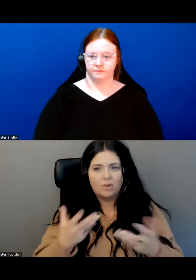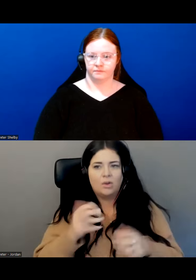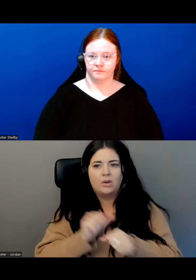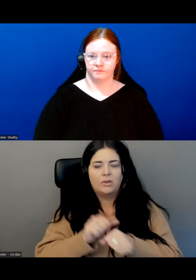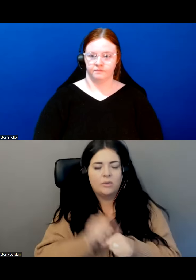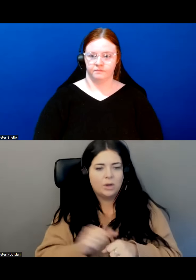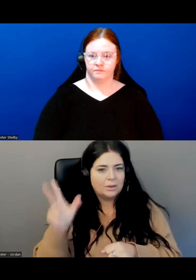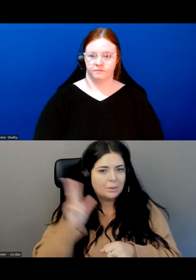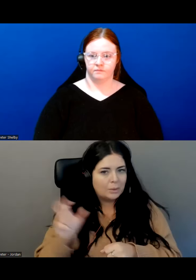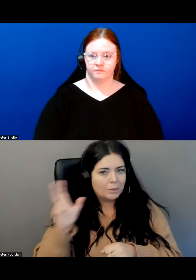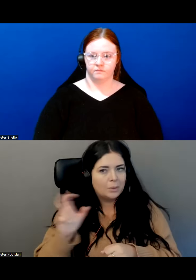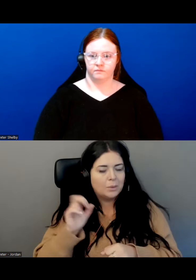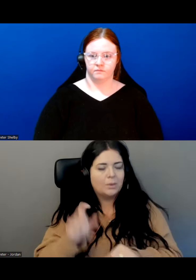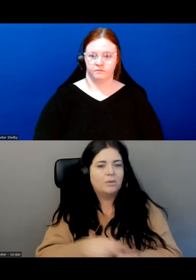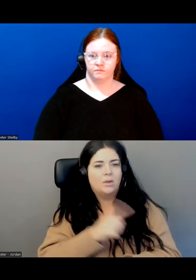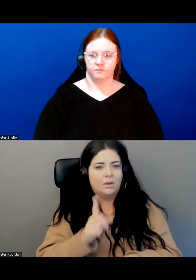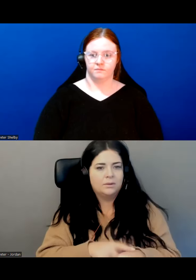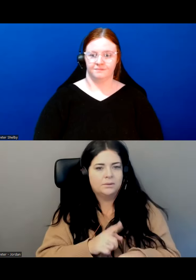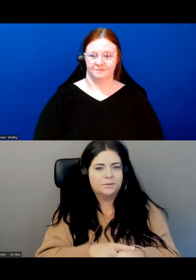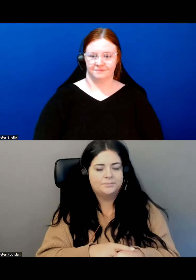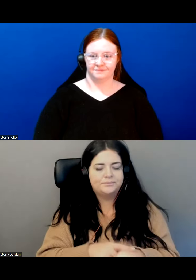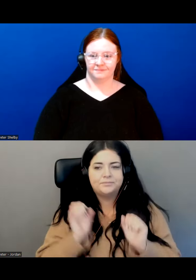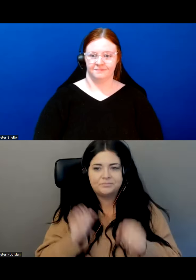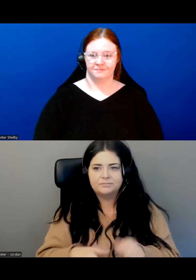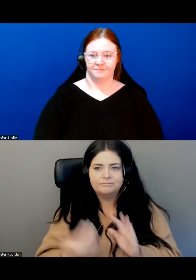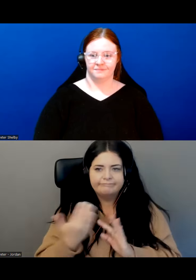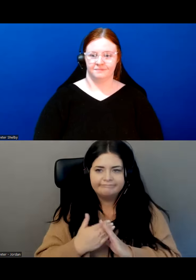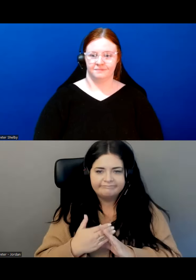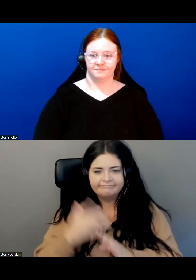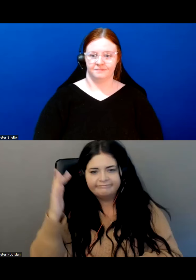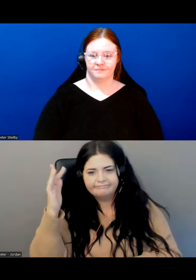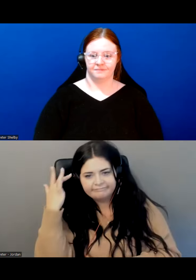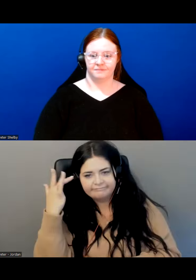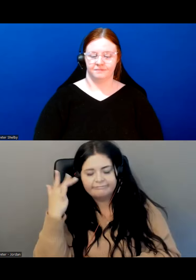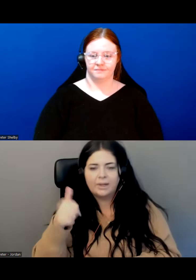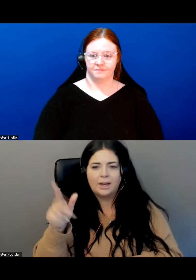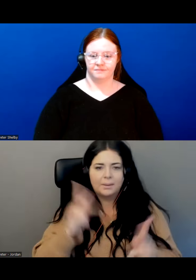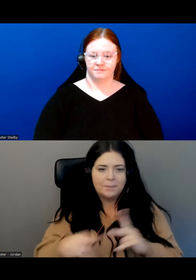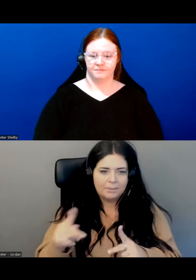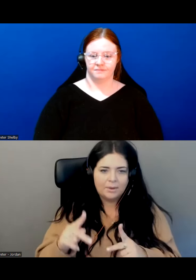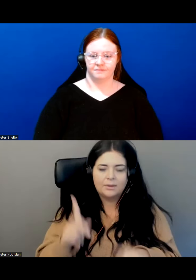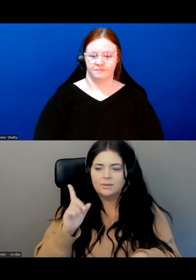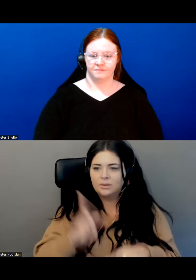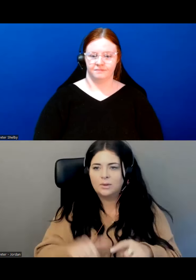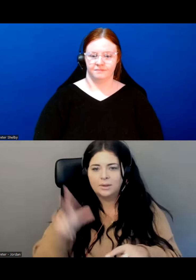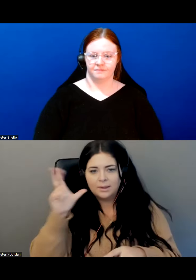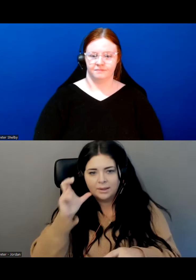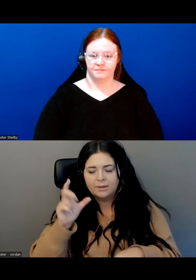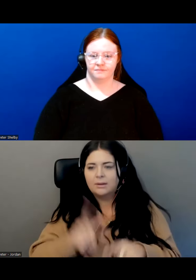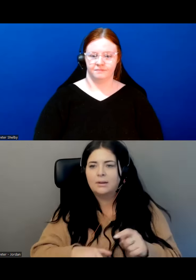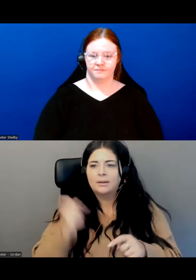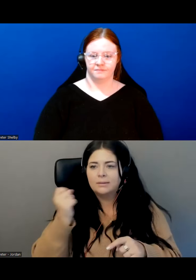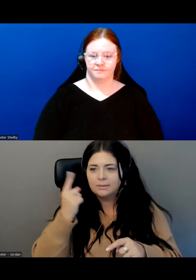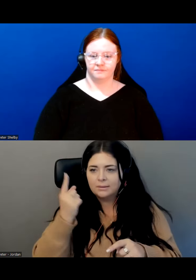some time. And that can cause irritation, annoyance at other people because of an inability to hear